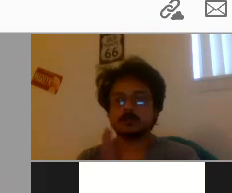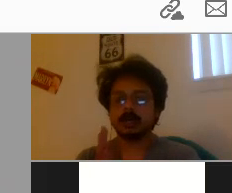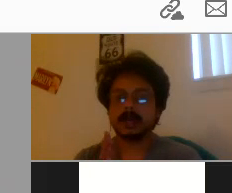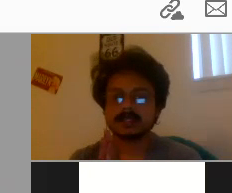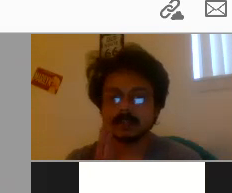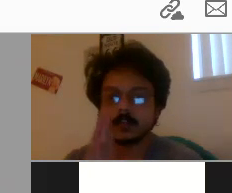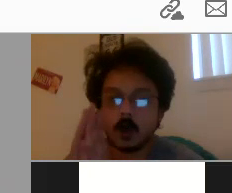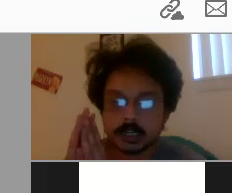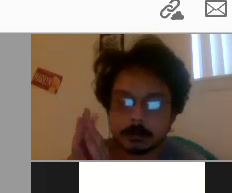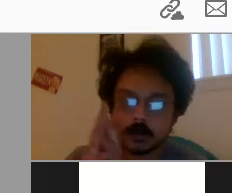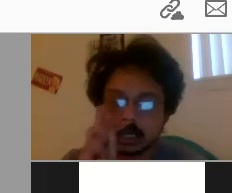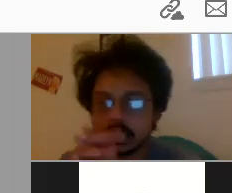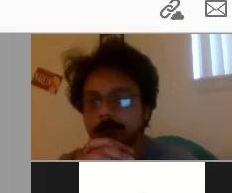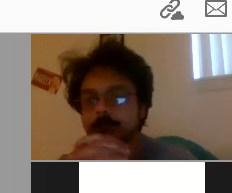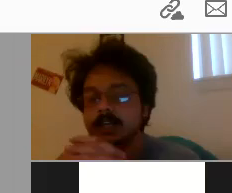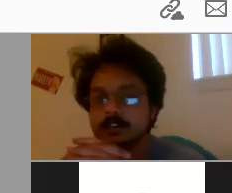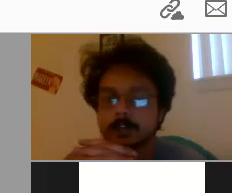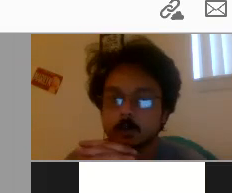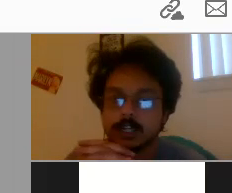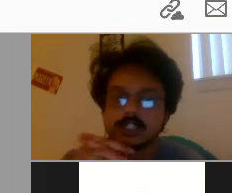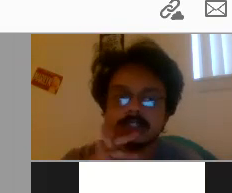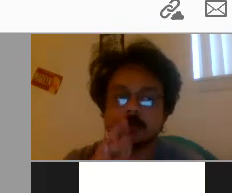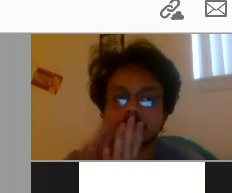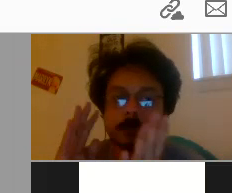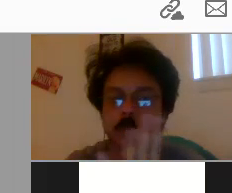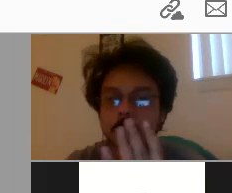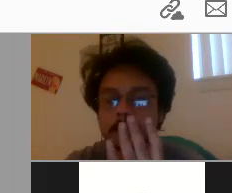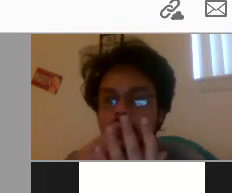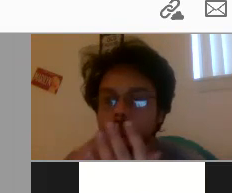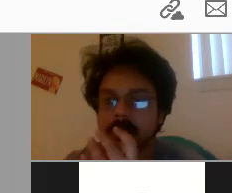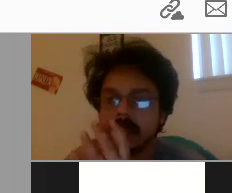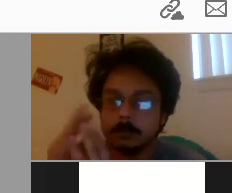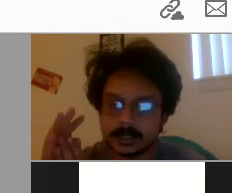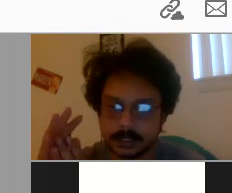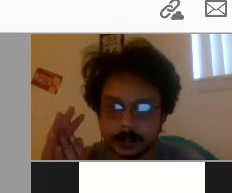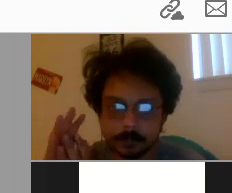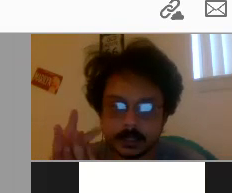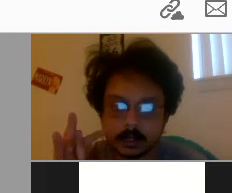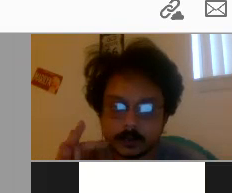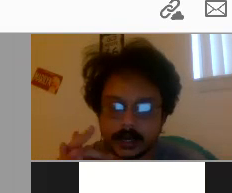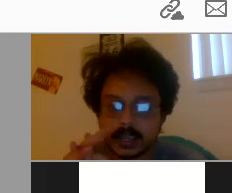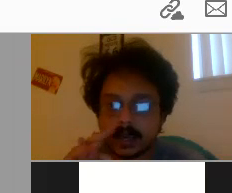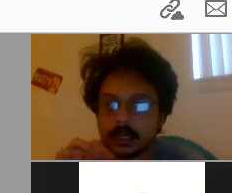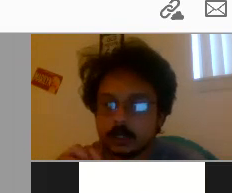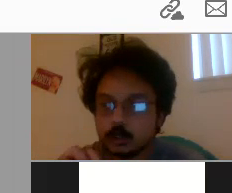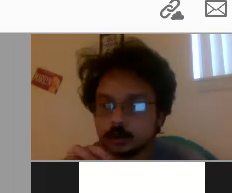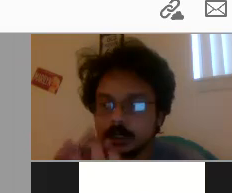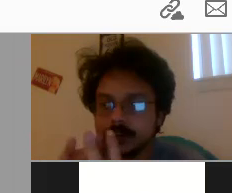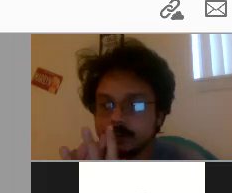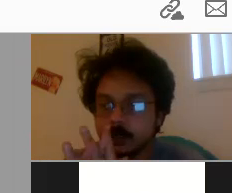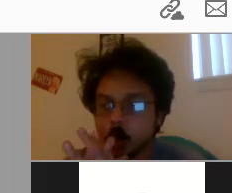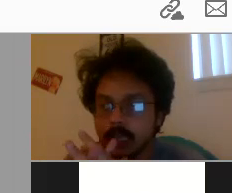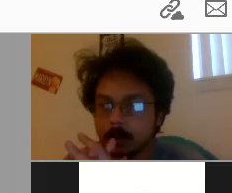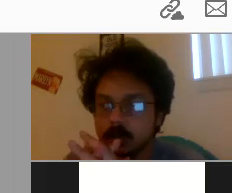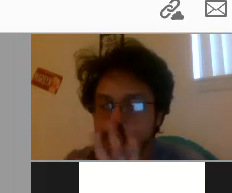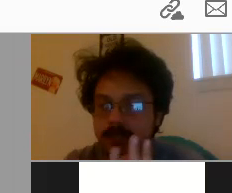Okay, so last time we talked about three different notations, that was big O, big omega, and big theta, right? And usually